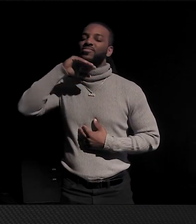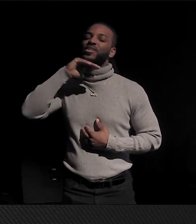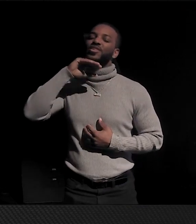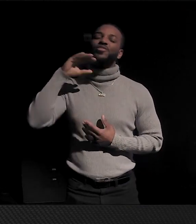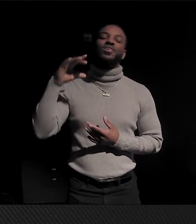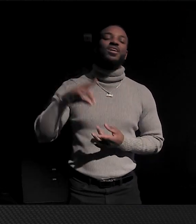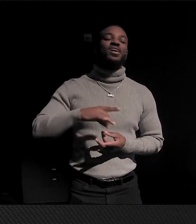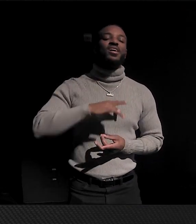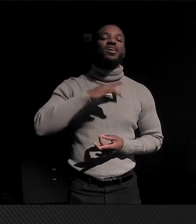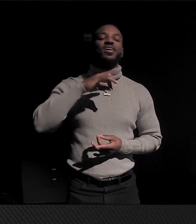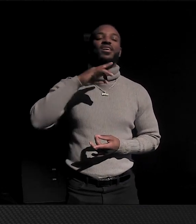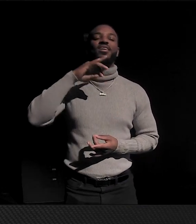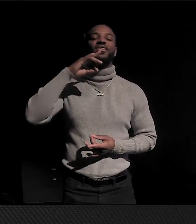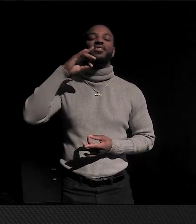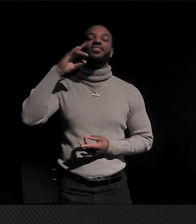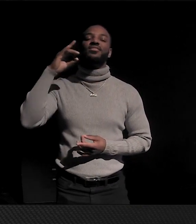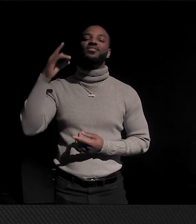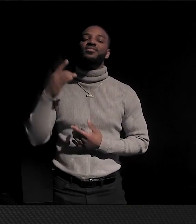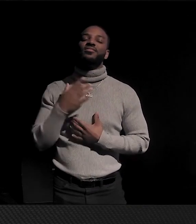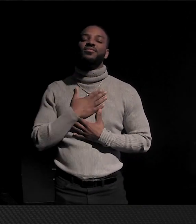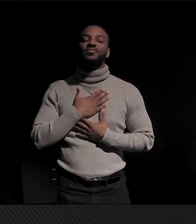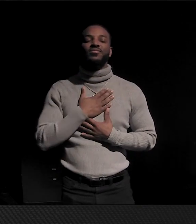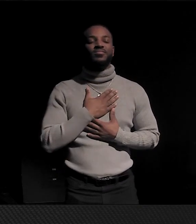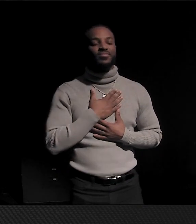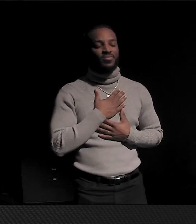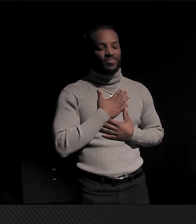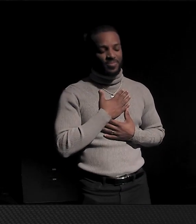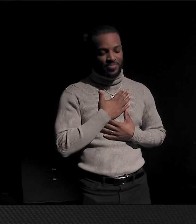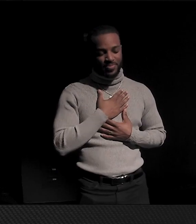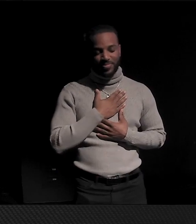your Spirit. Come on, let's sing Our Father.